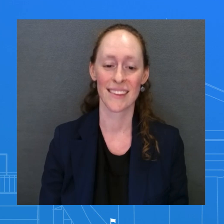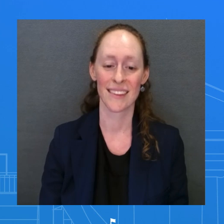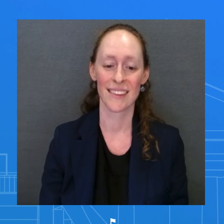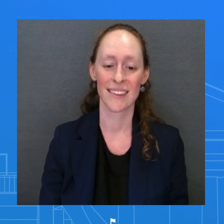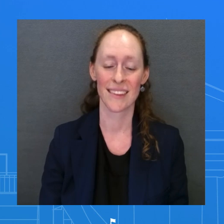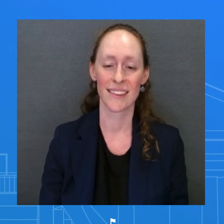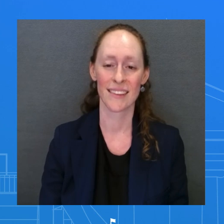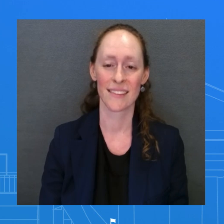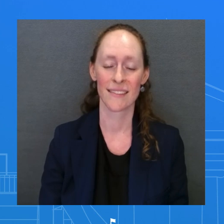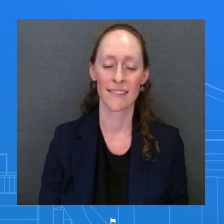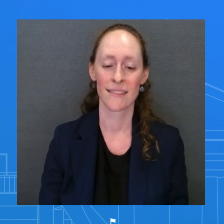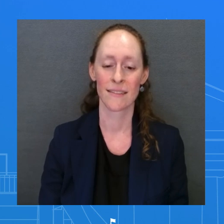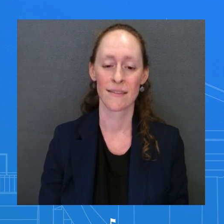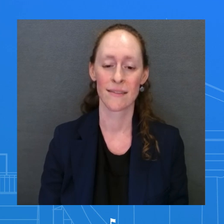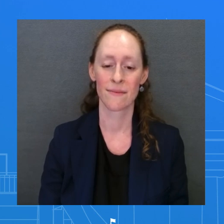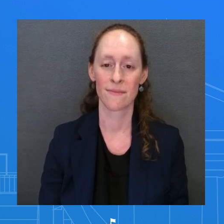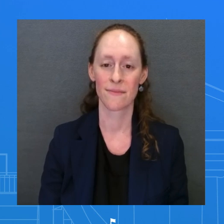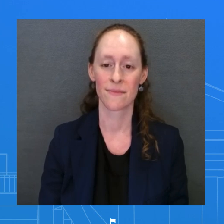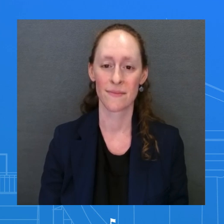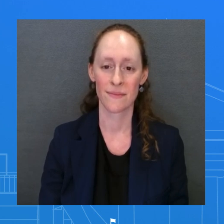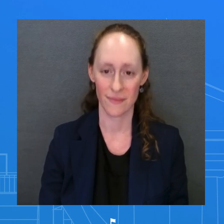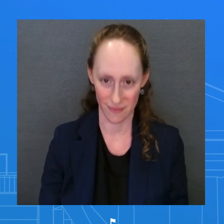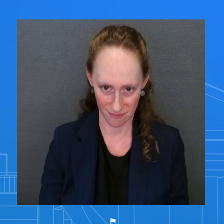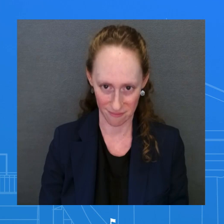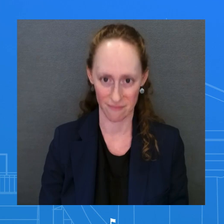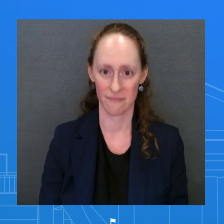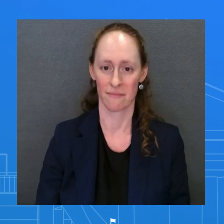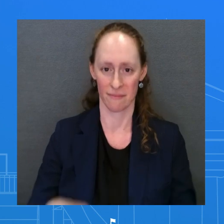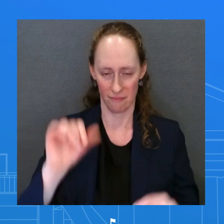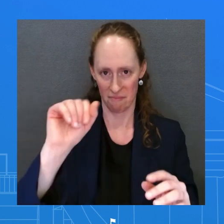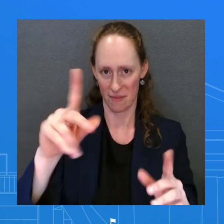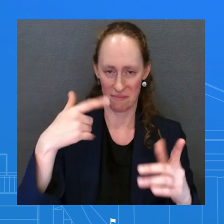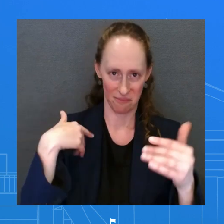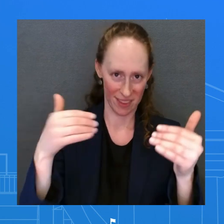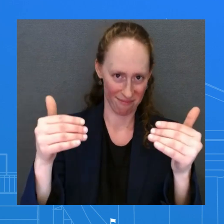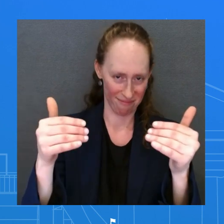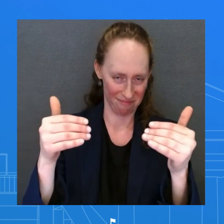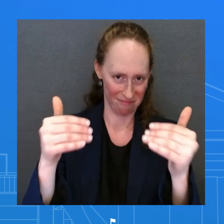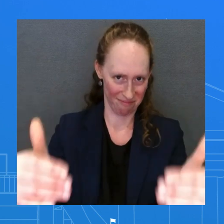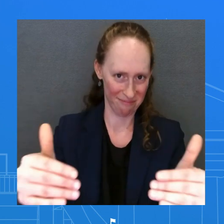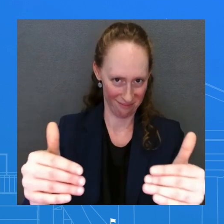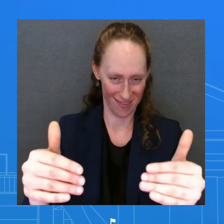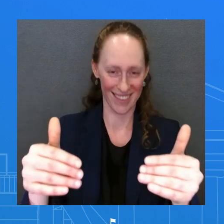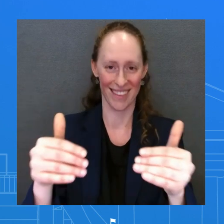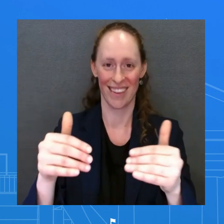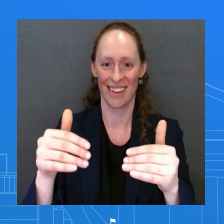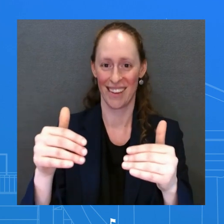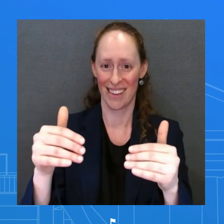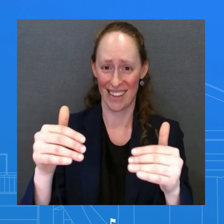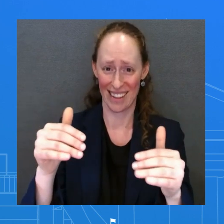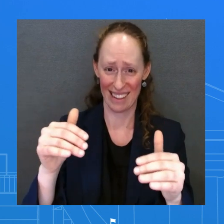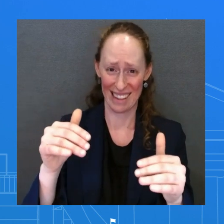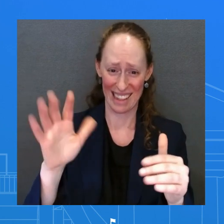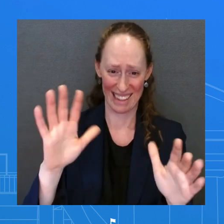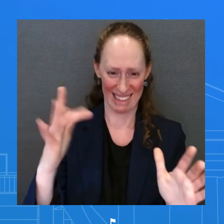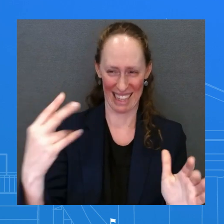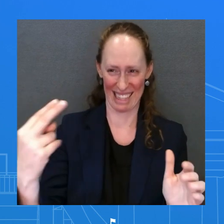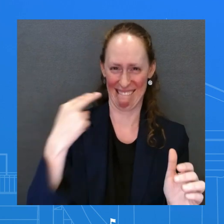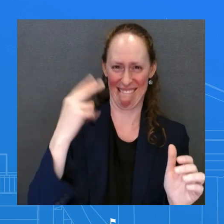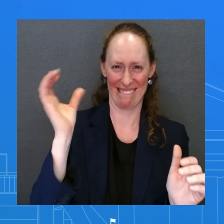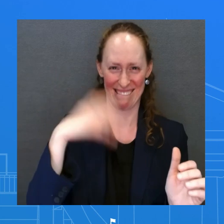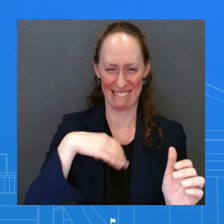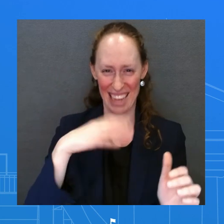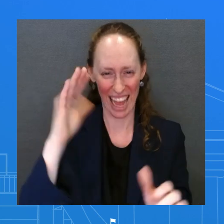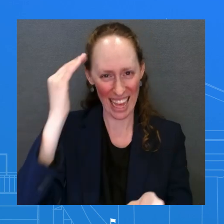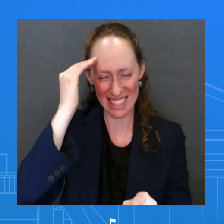Walker. All right, I'll try my best here. This sounds so weird, guys. So look, the president's going to